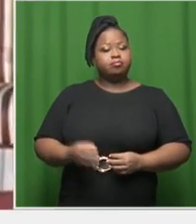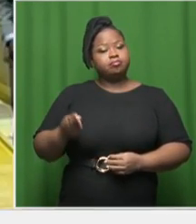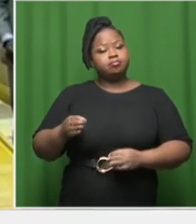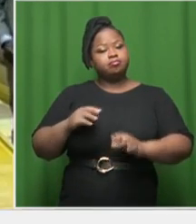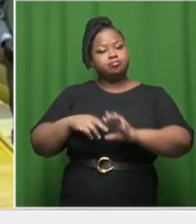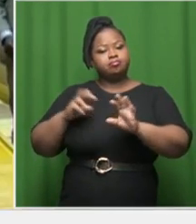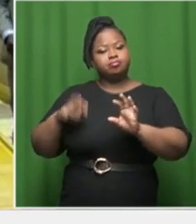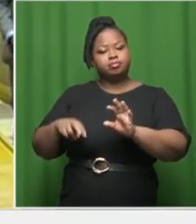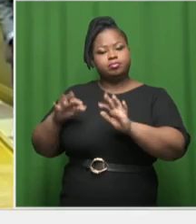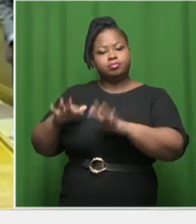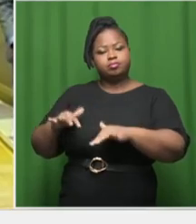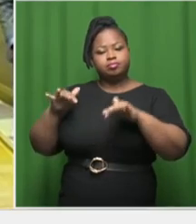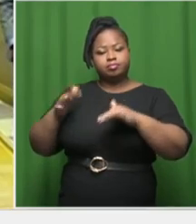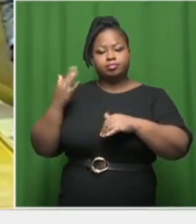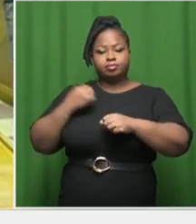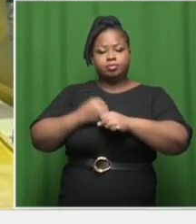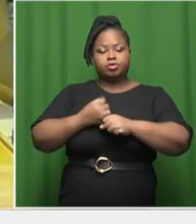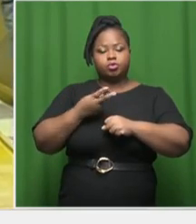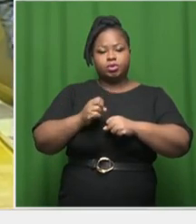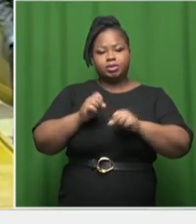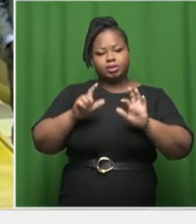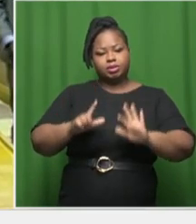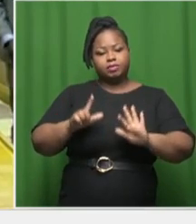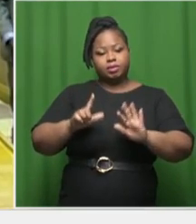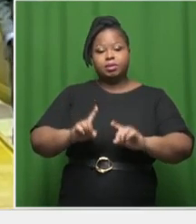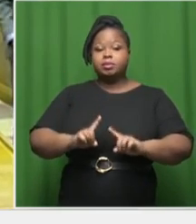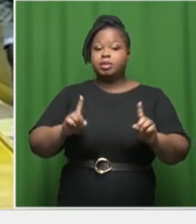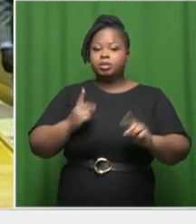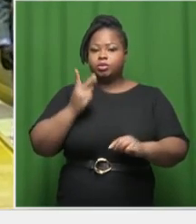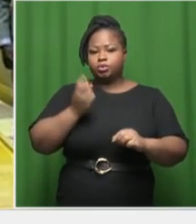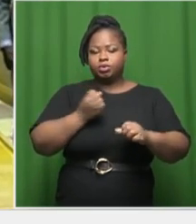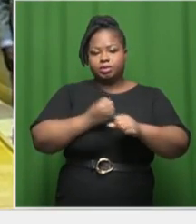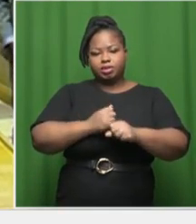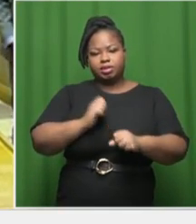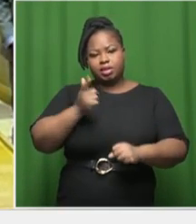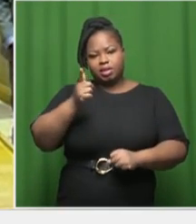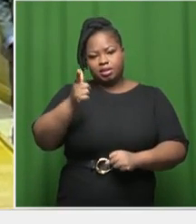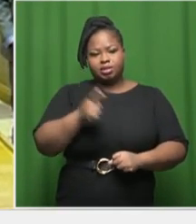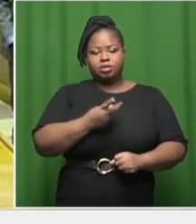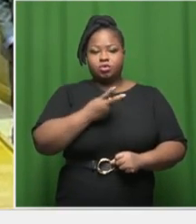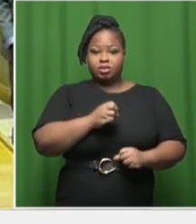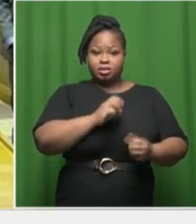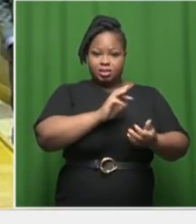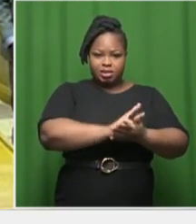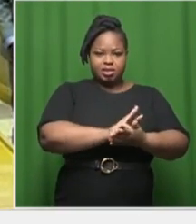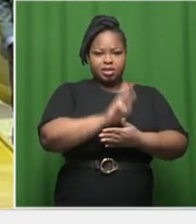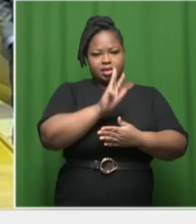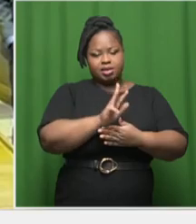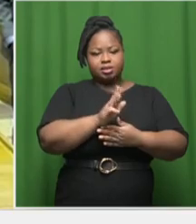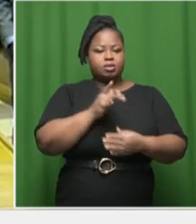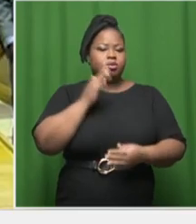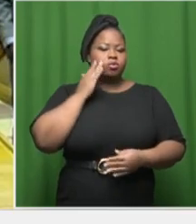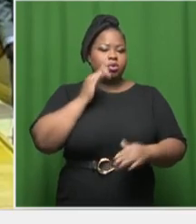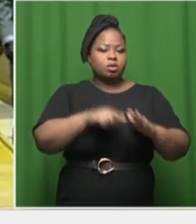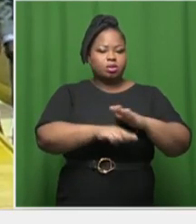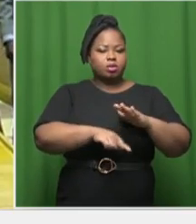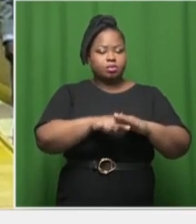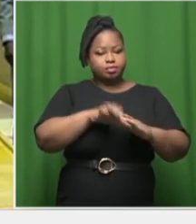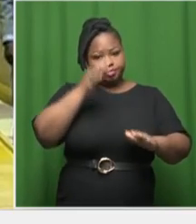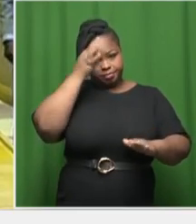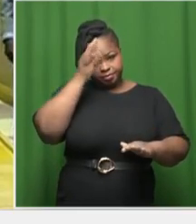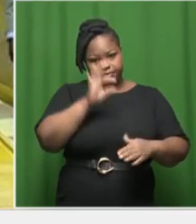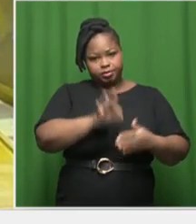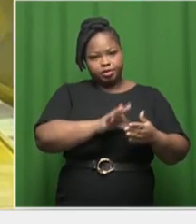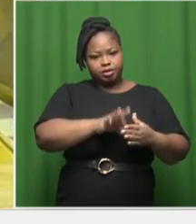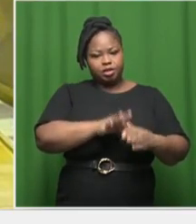in 2017. But 2 years later, in 2019, after the local government